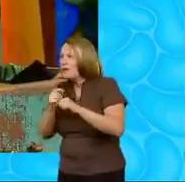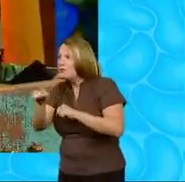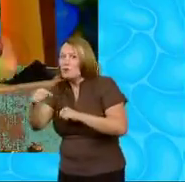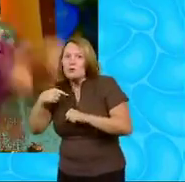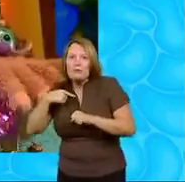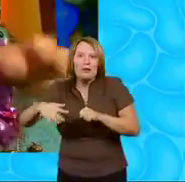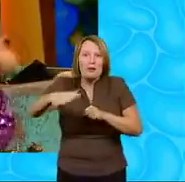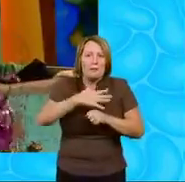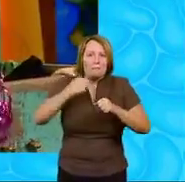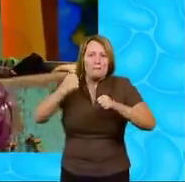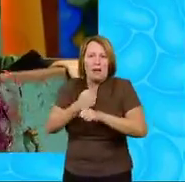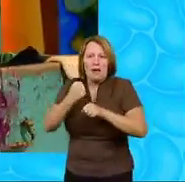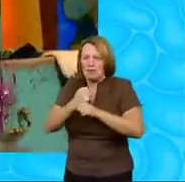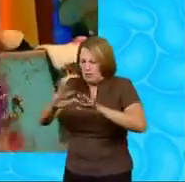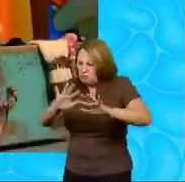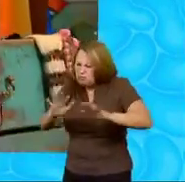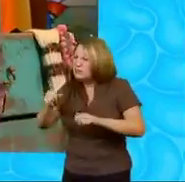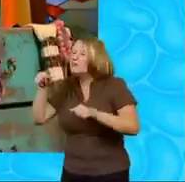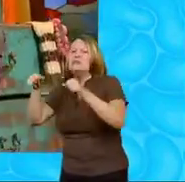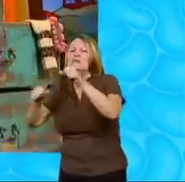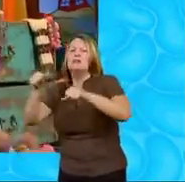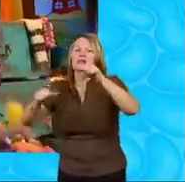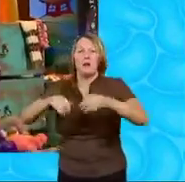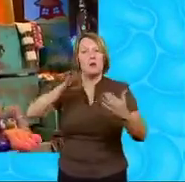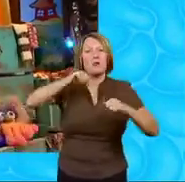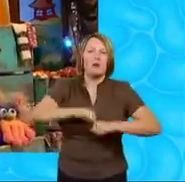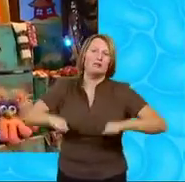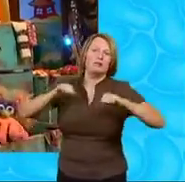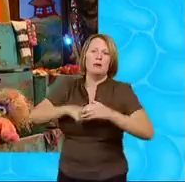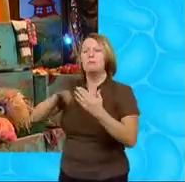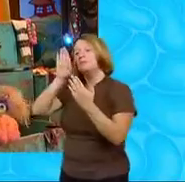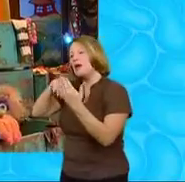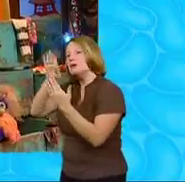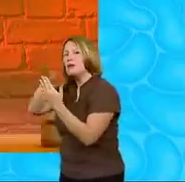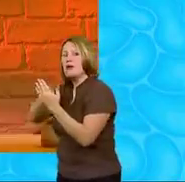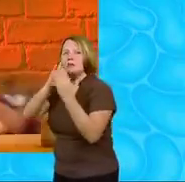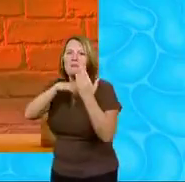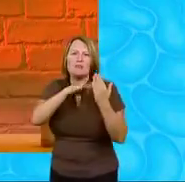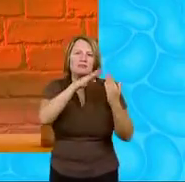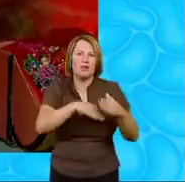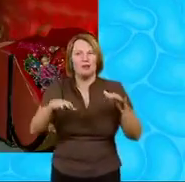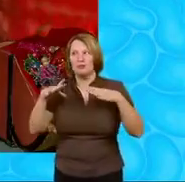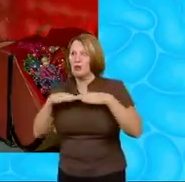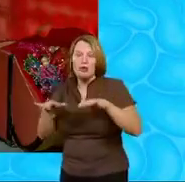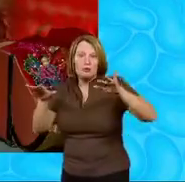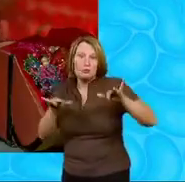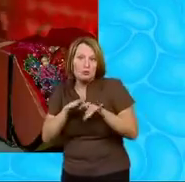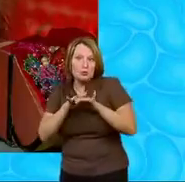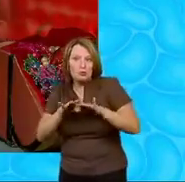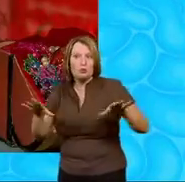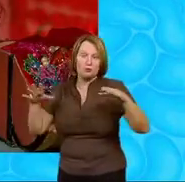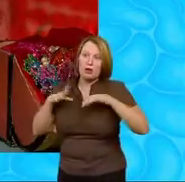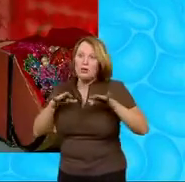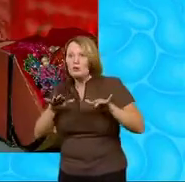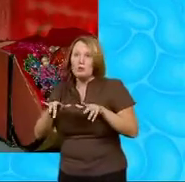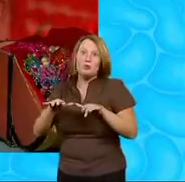making, shaking, sticking, painting, master, keep creating, waiting. Ready to doodle